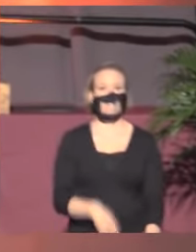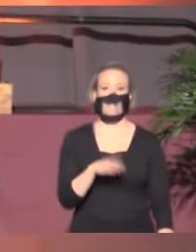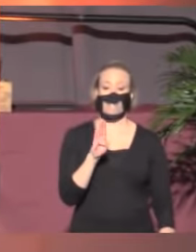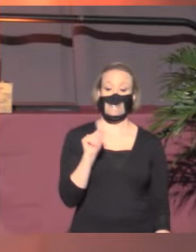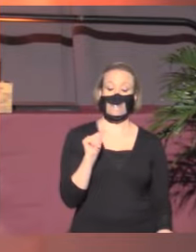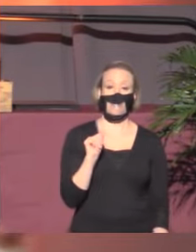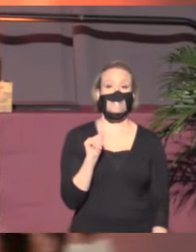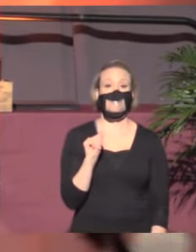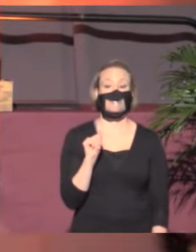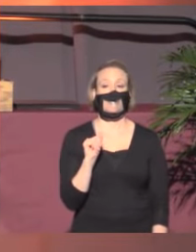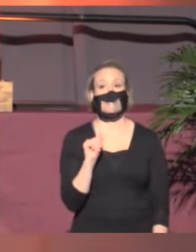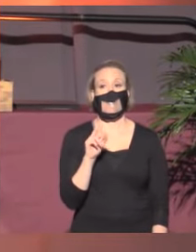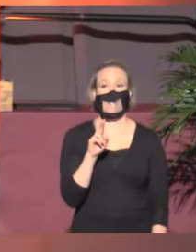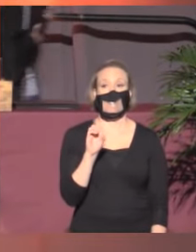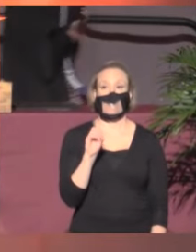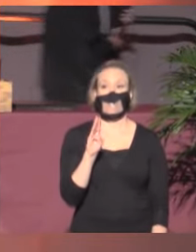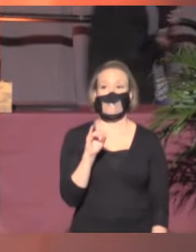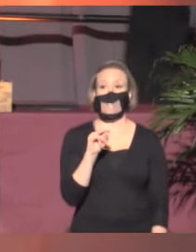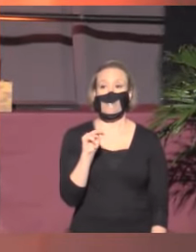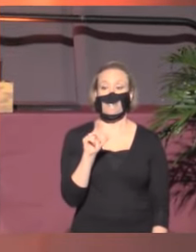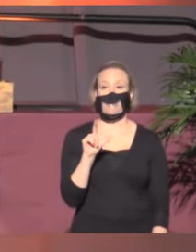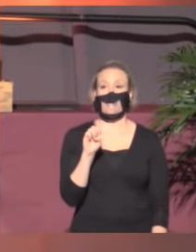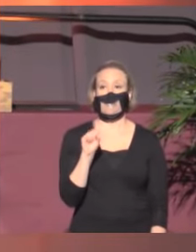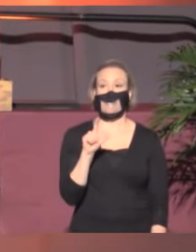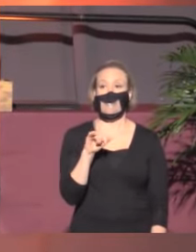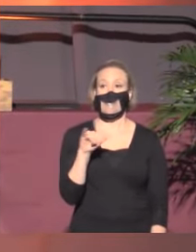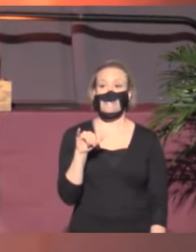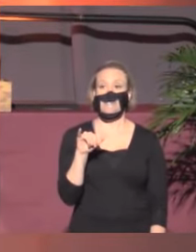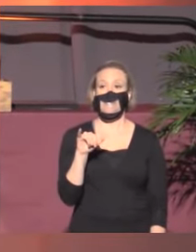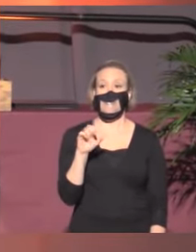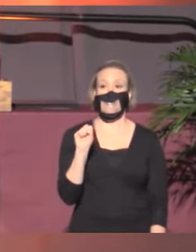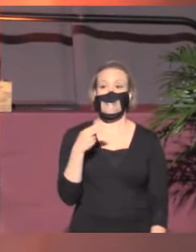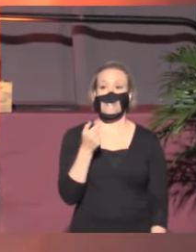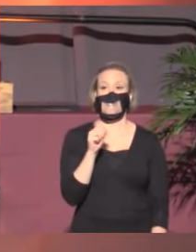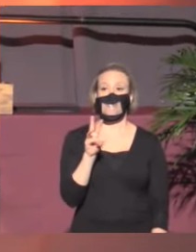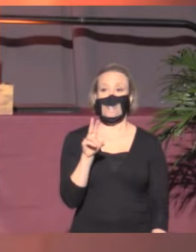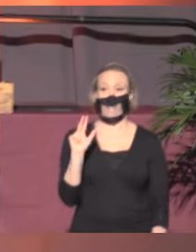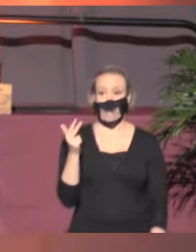Bachelor of Arts, Robin Leslie Shawls III.